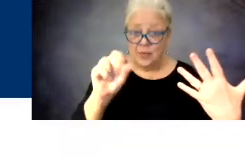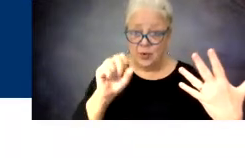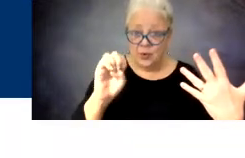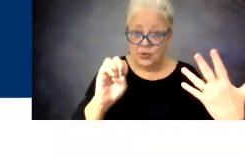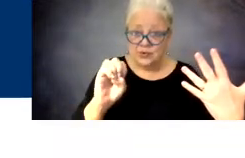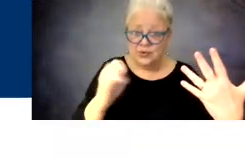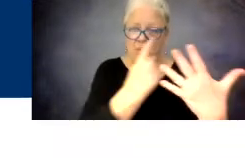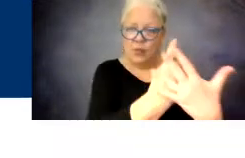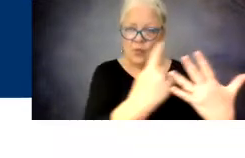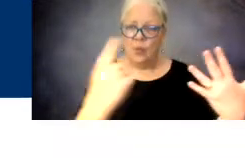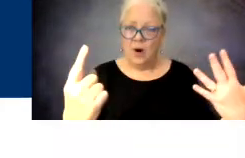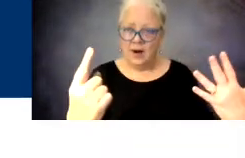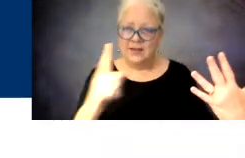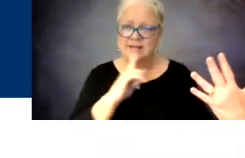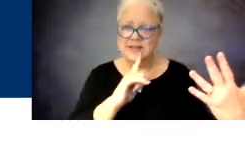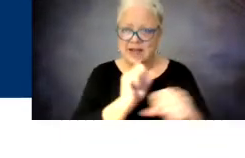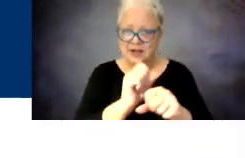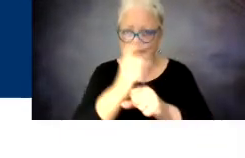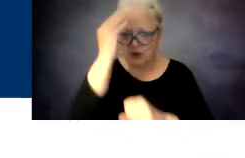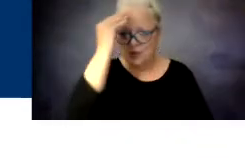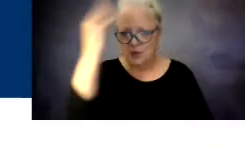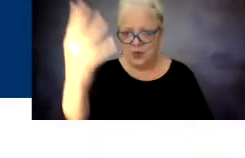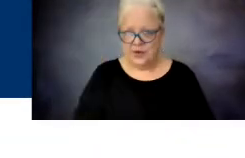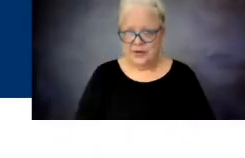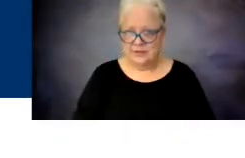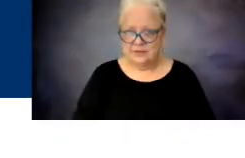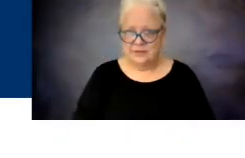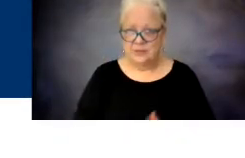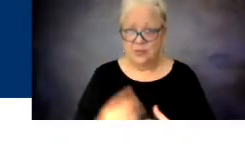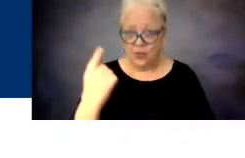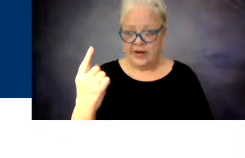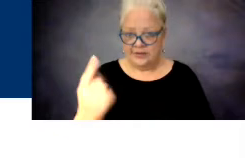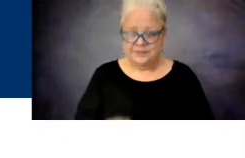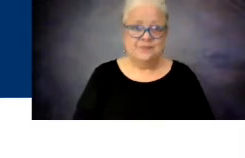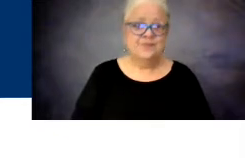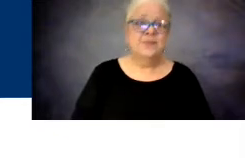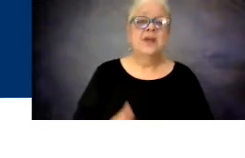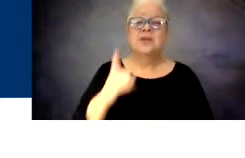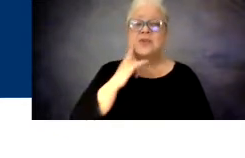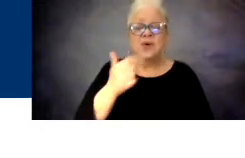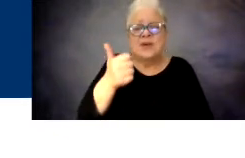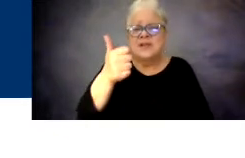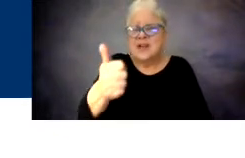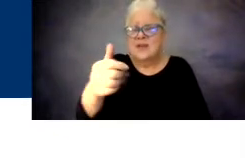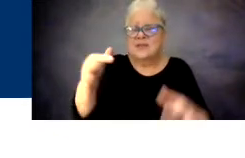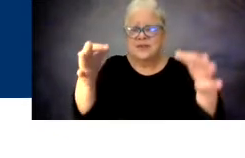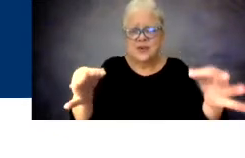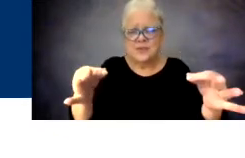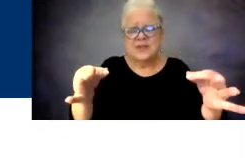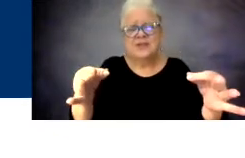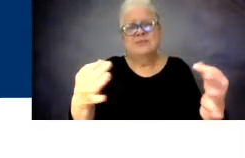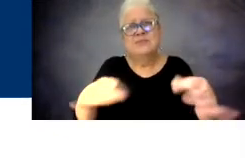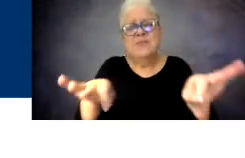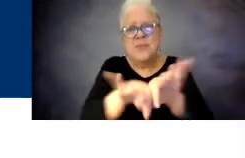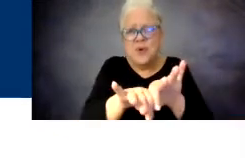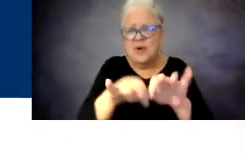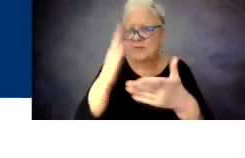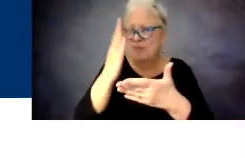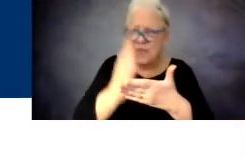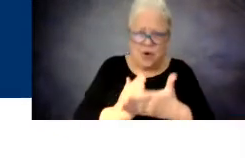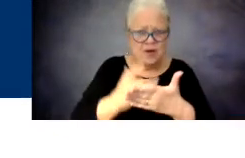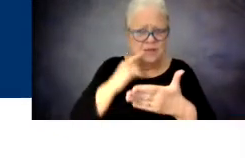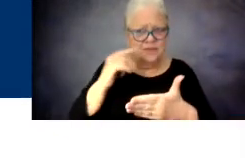So our program philosophies haven't changed a whole lot. Obviously, self-determination is key. We mentioned earlier, these are competent